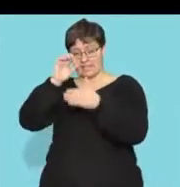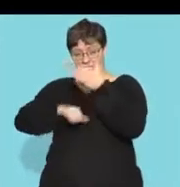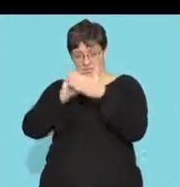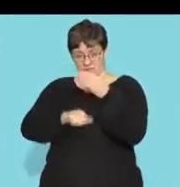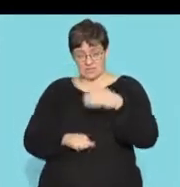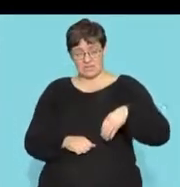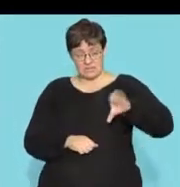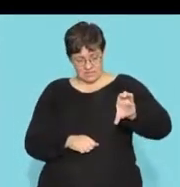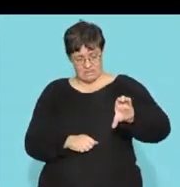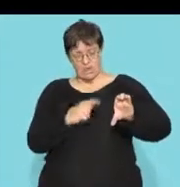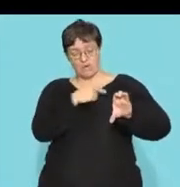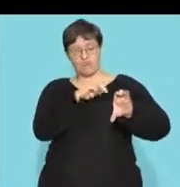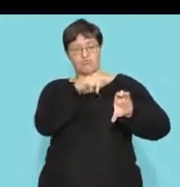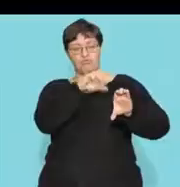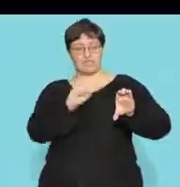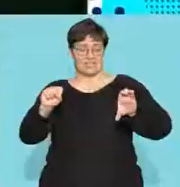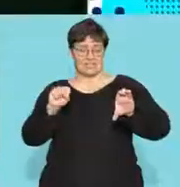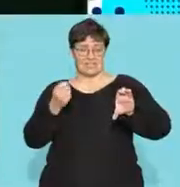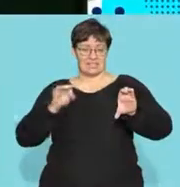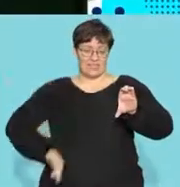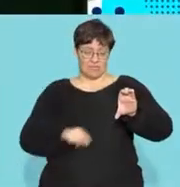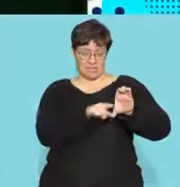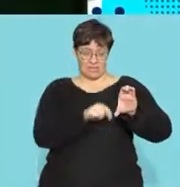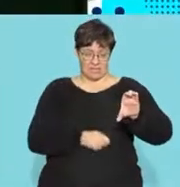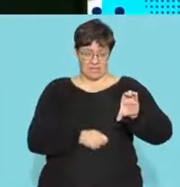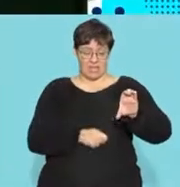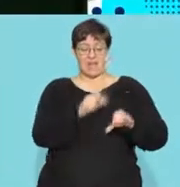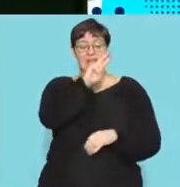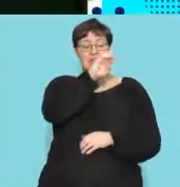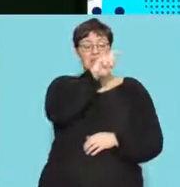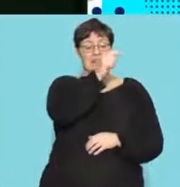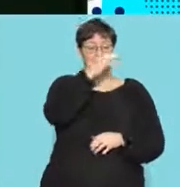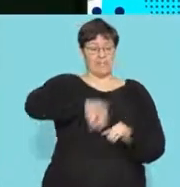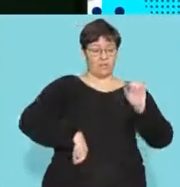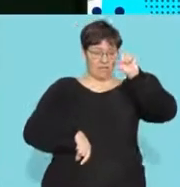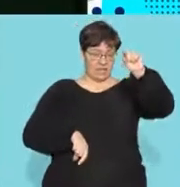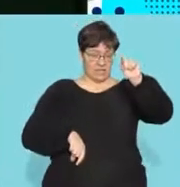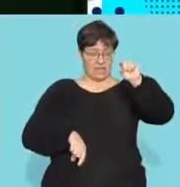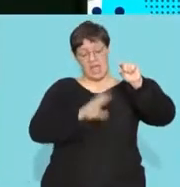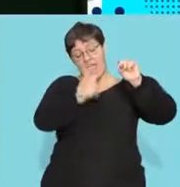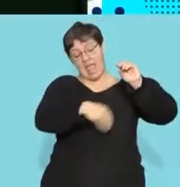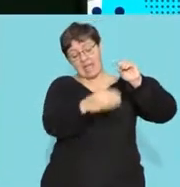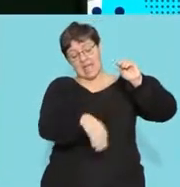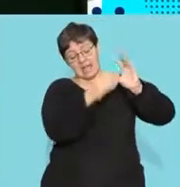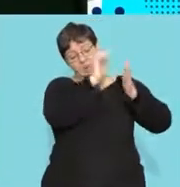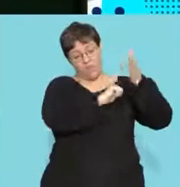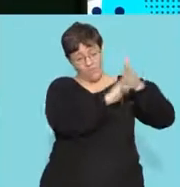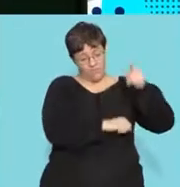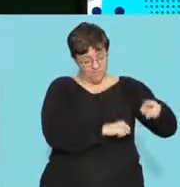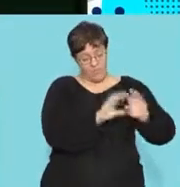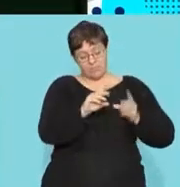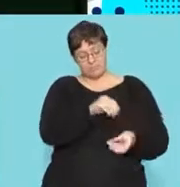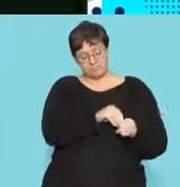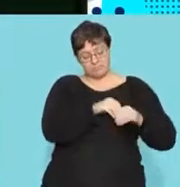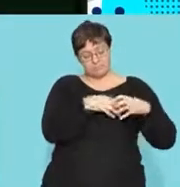my gross salary. Okay, I repeat, net salary plus deductions gives me